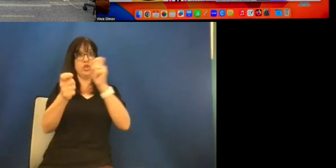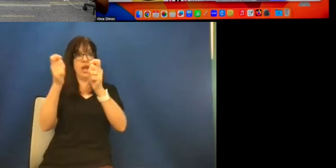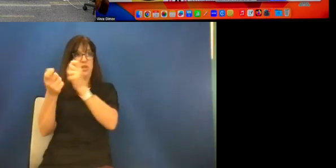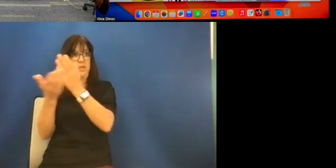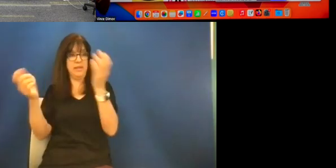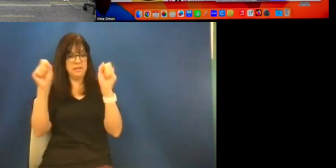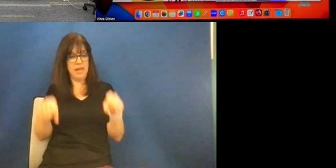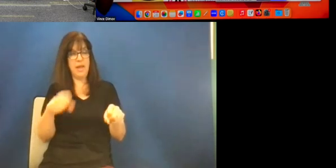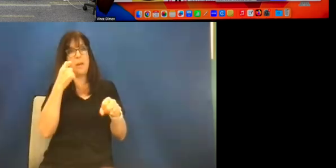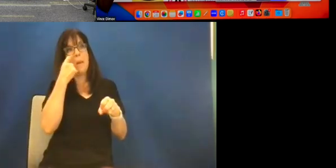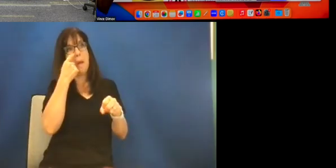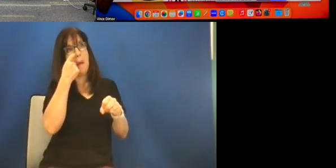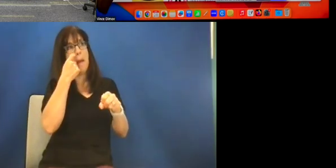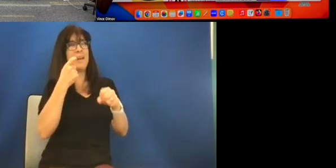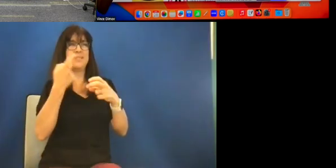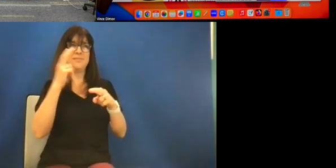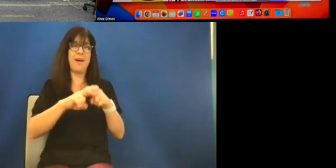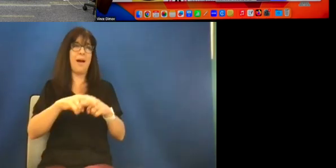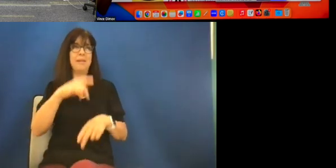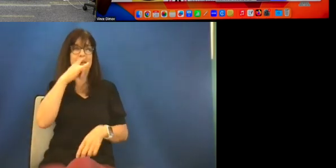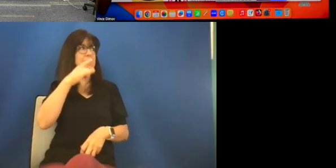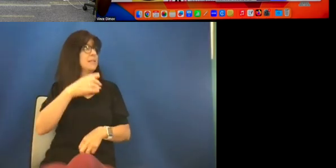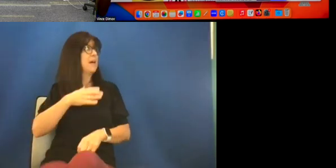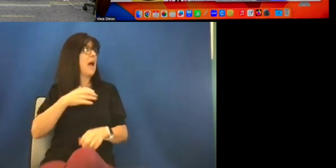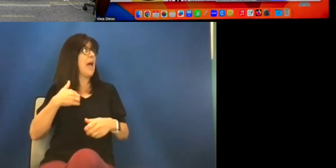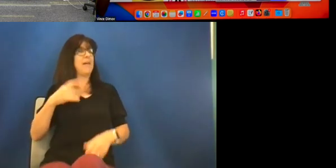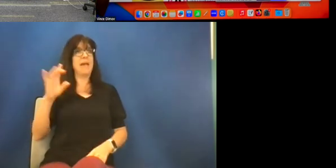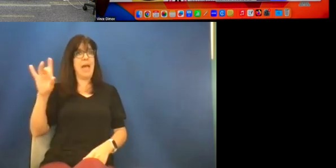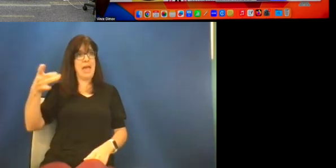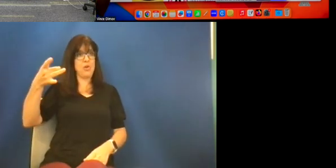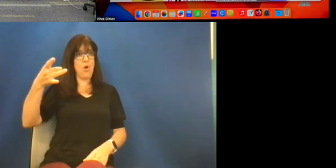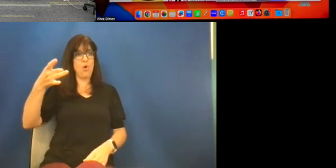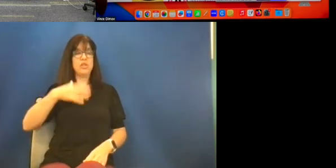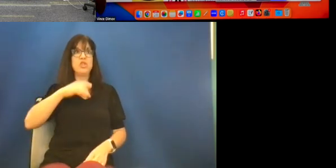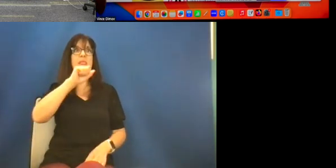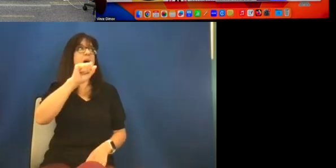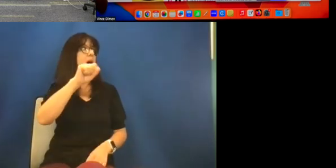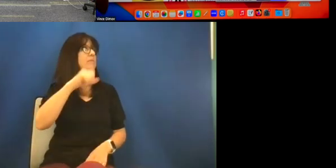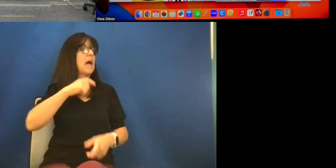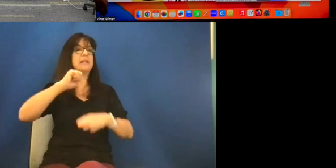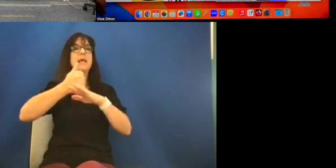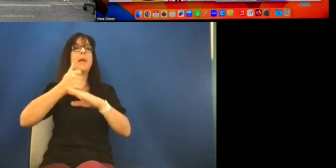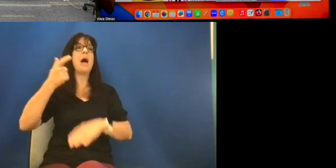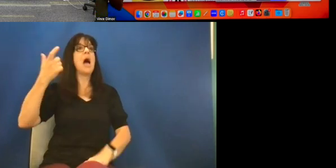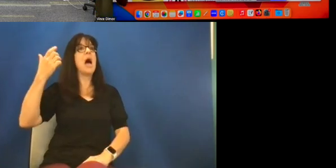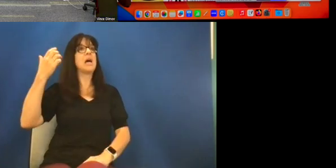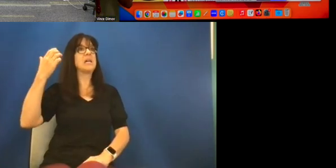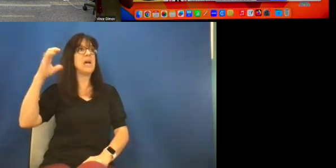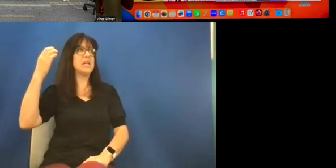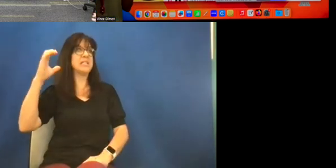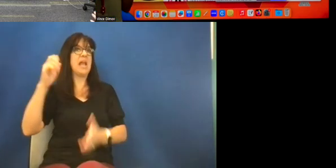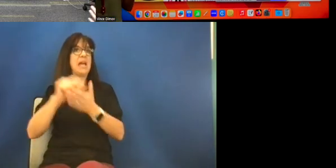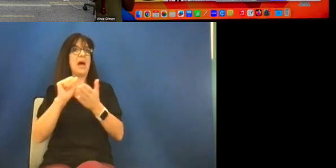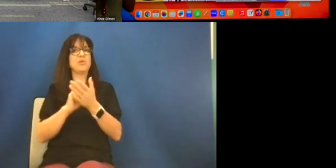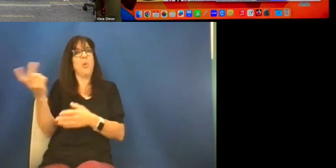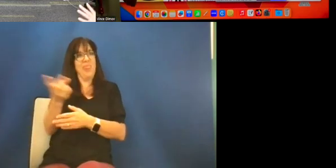things. It's super fun. The kids, I have an 8-year-old, and she just loves to. I set up a cousin account, and so they like share videos